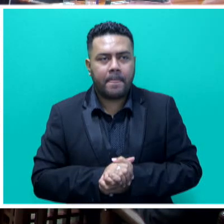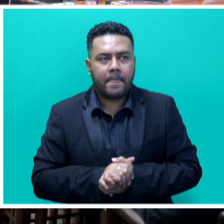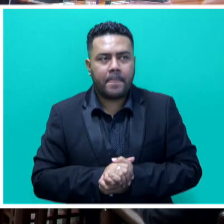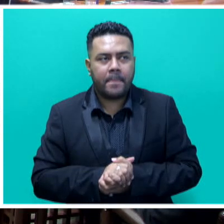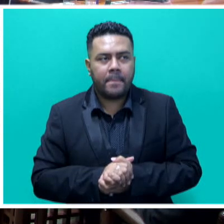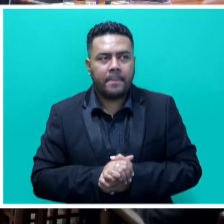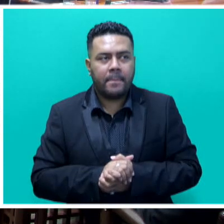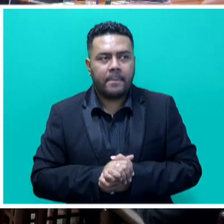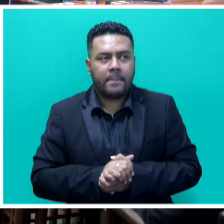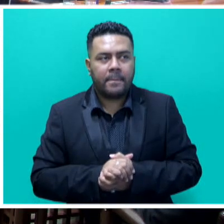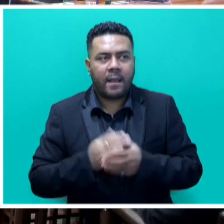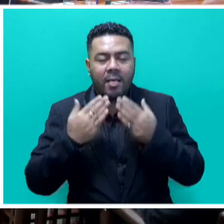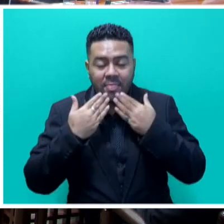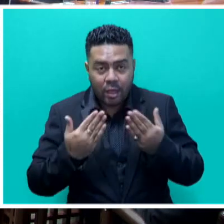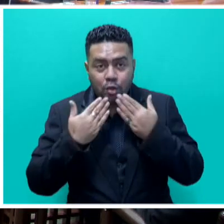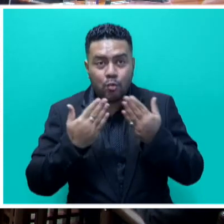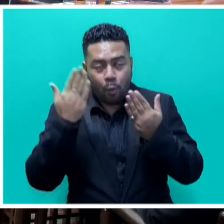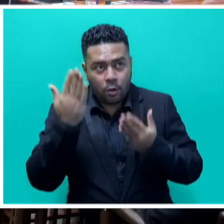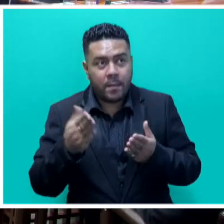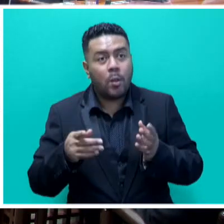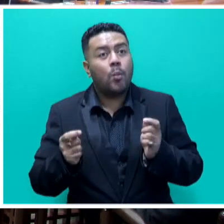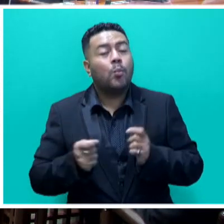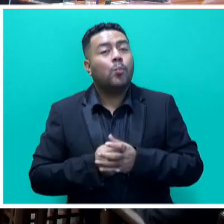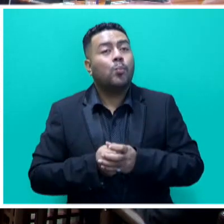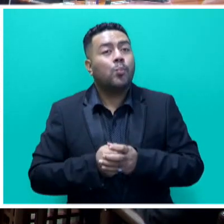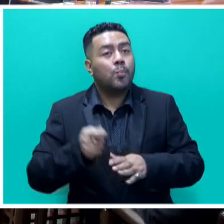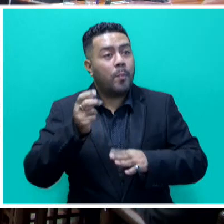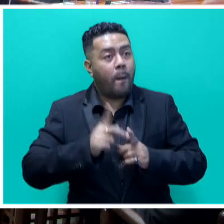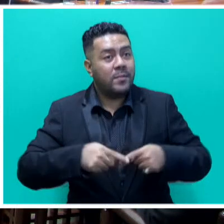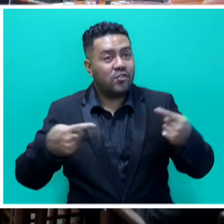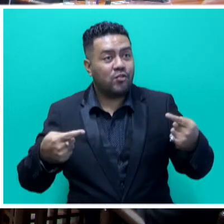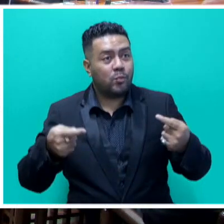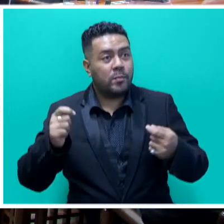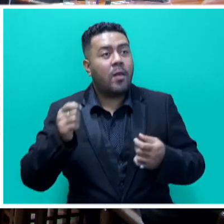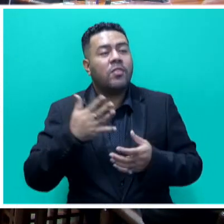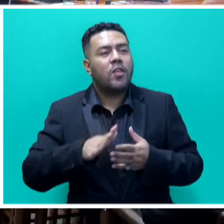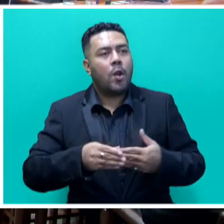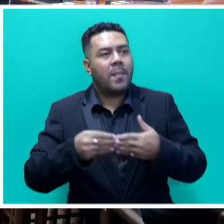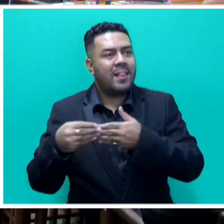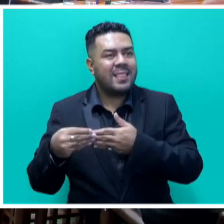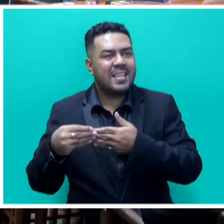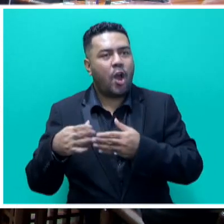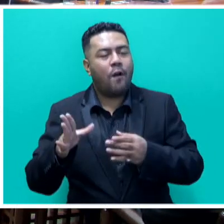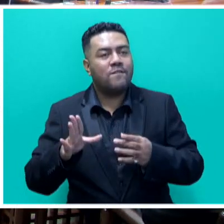Thank you, Honourable Whip, on behalf of the Honourable Leader of the Opposition.